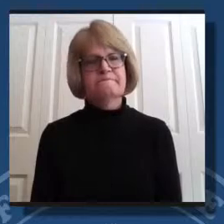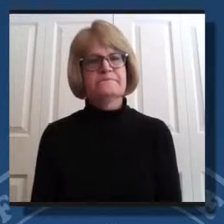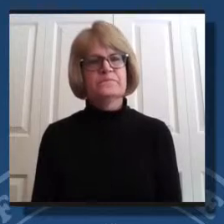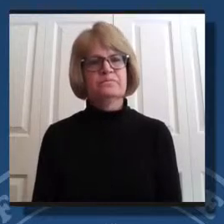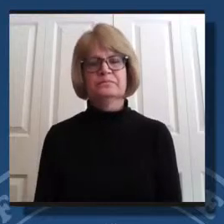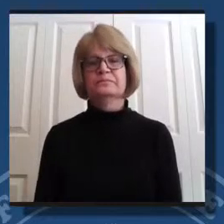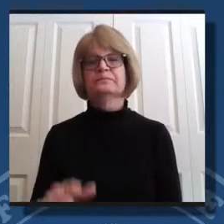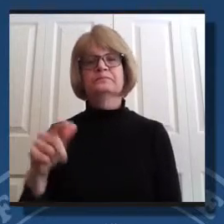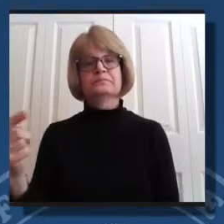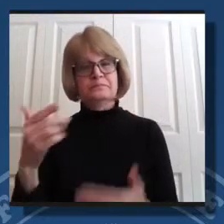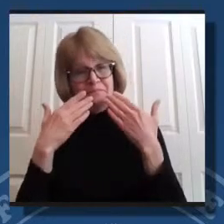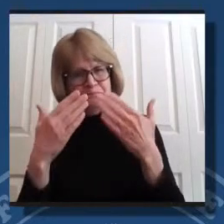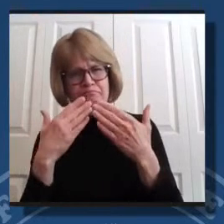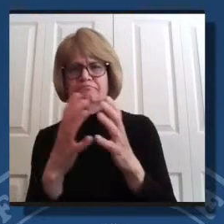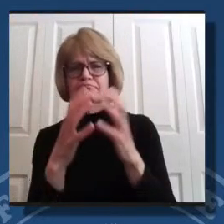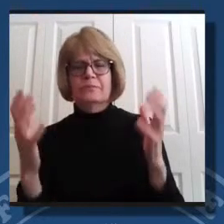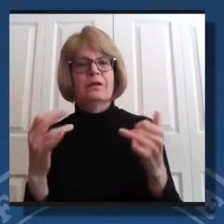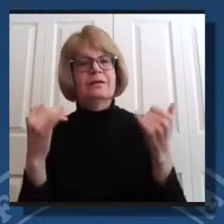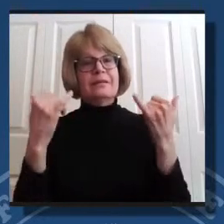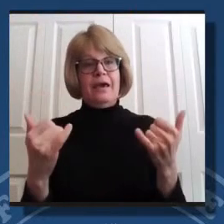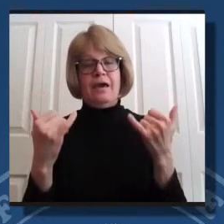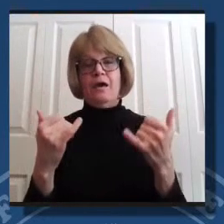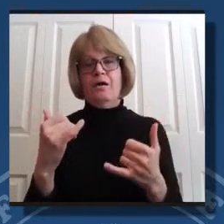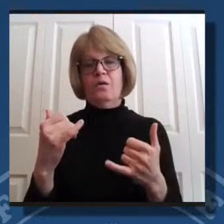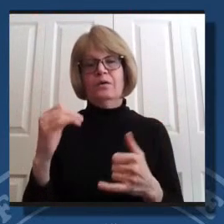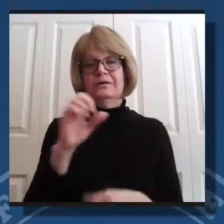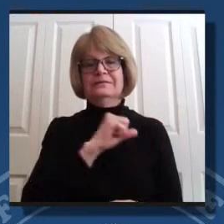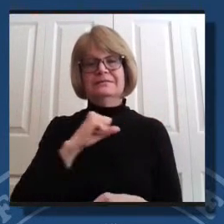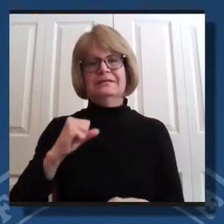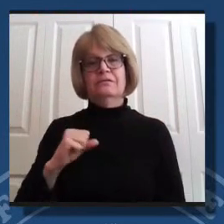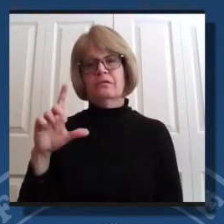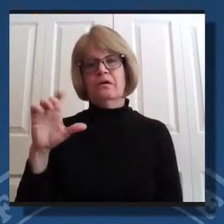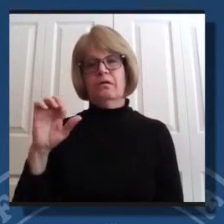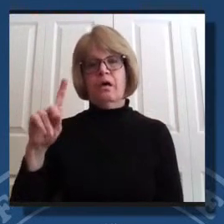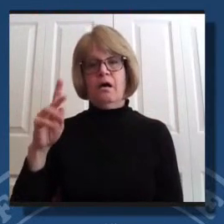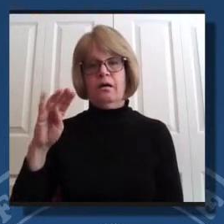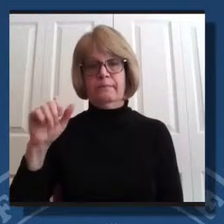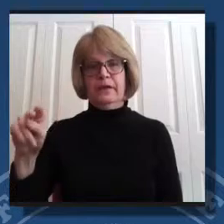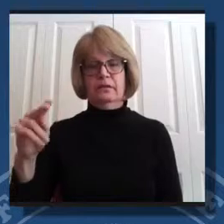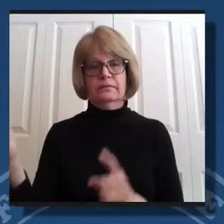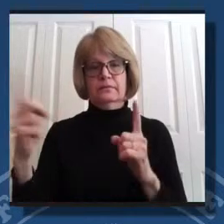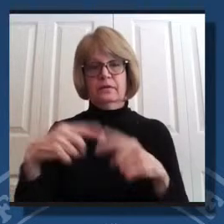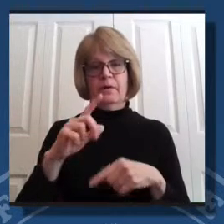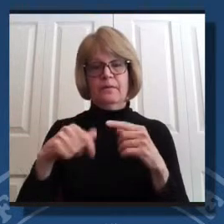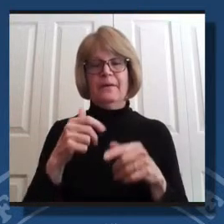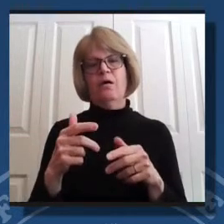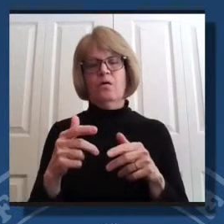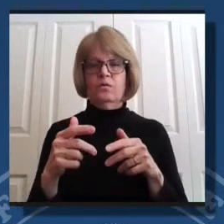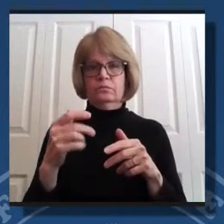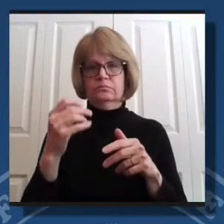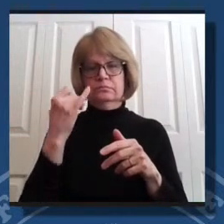Thank you very much. Now I'd like to ask Senator Lockman to come up to talk about the expanded move-over legislation.